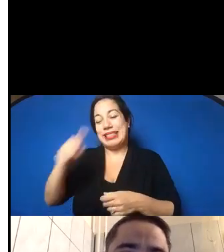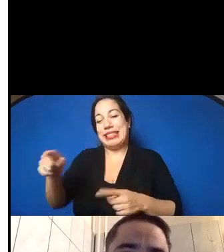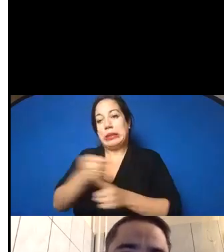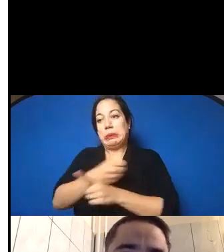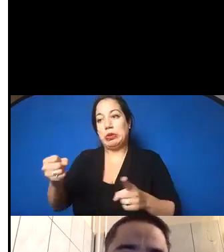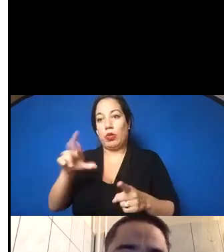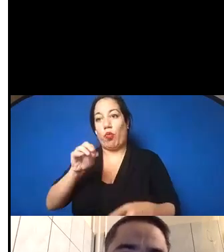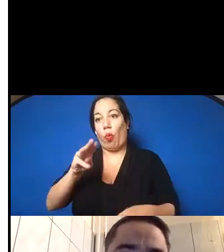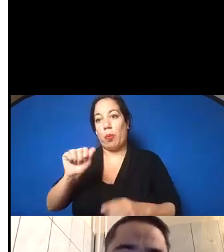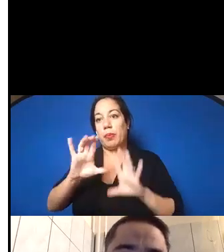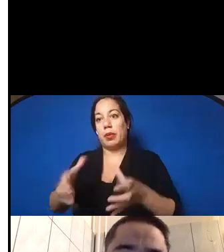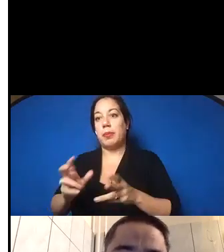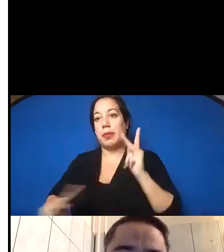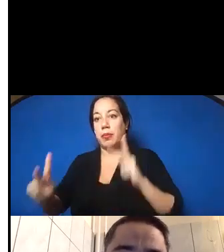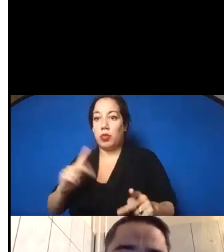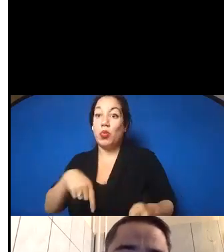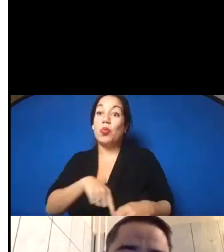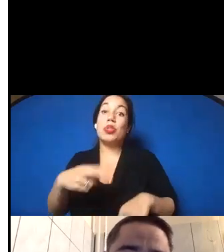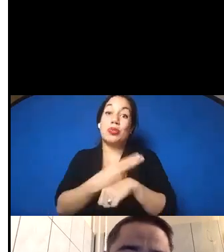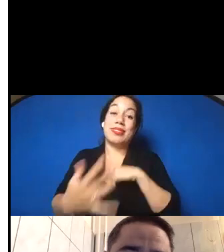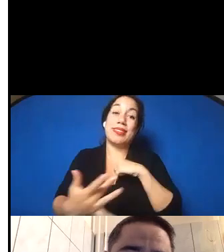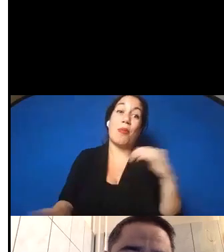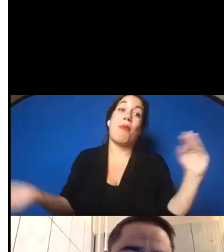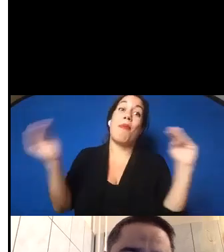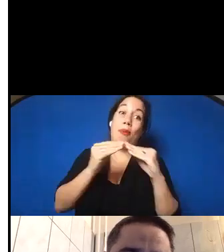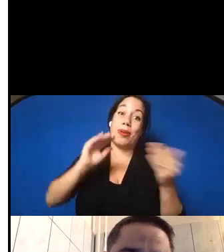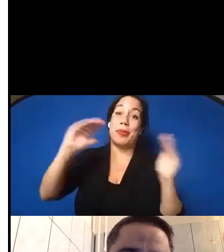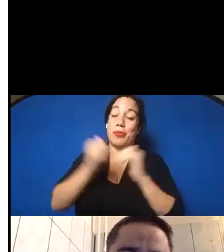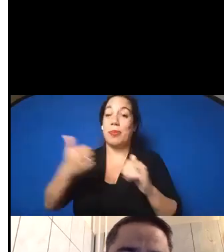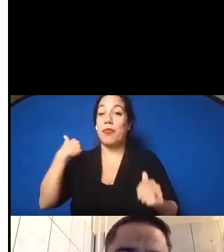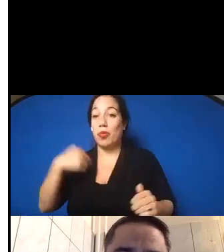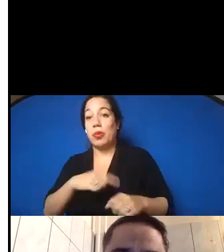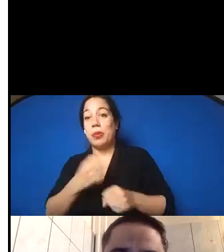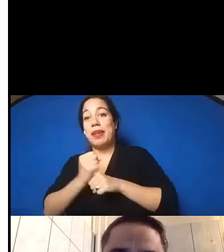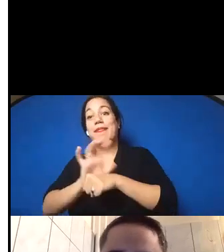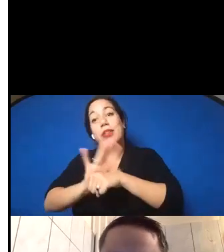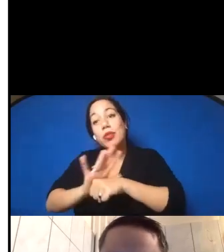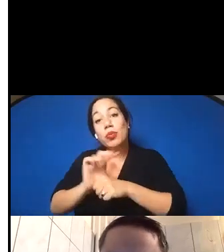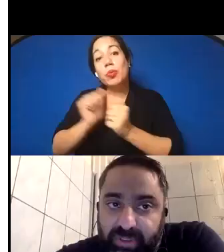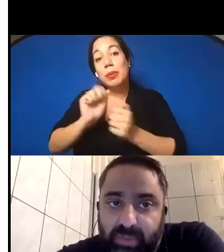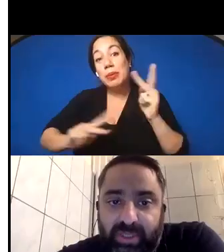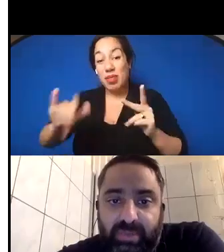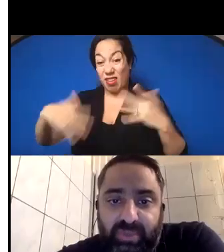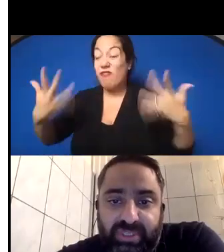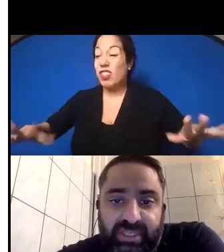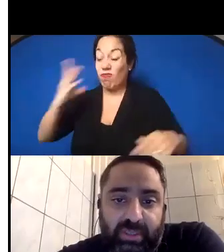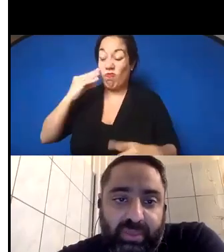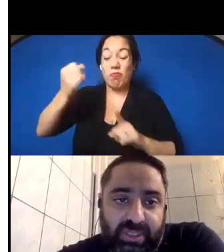did use technology much more than before. We made videos with people who were beaten up by police.